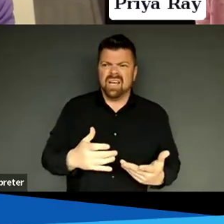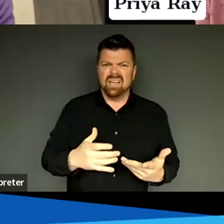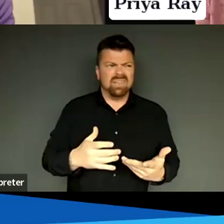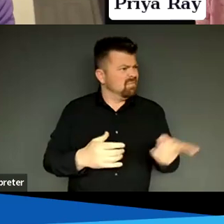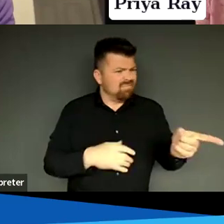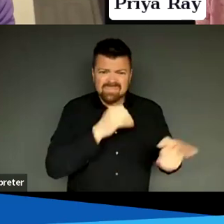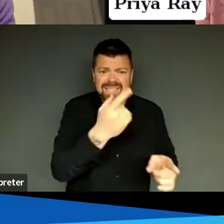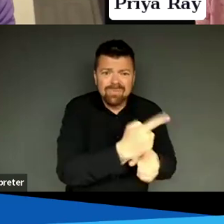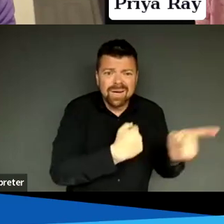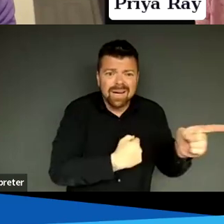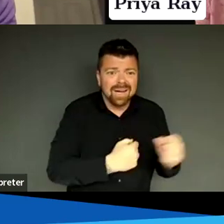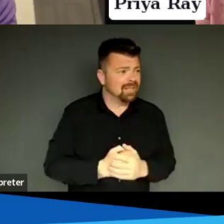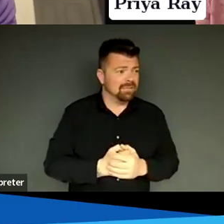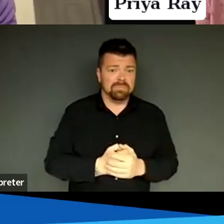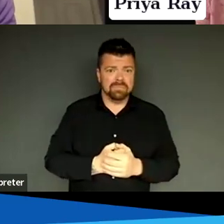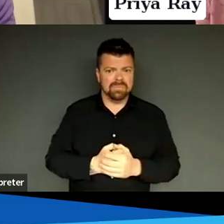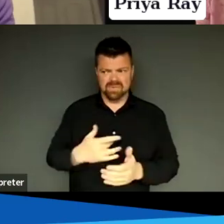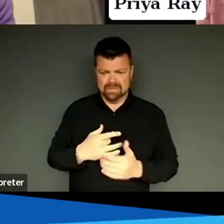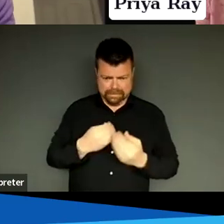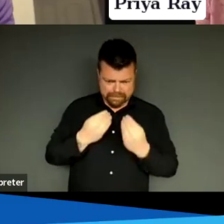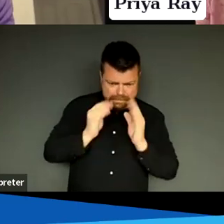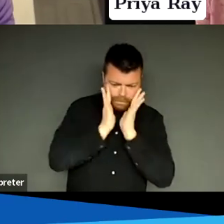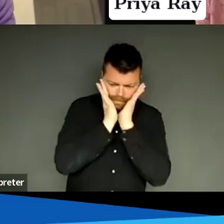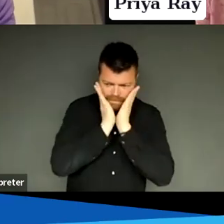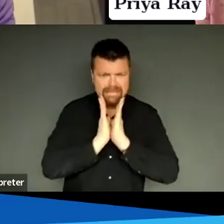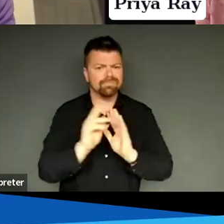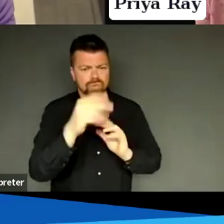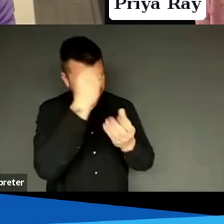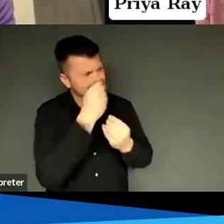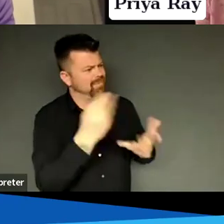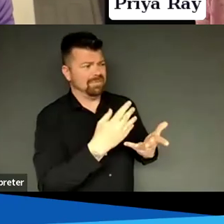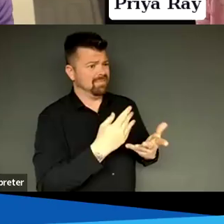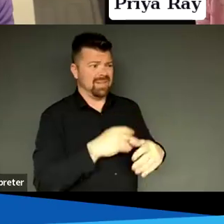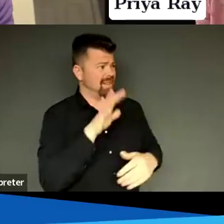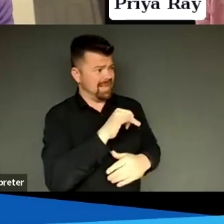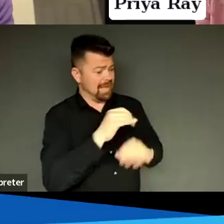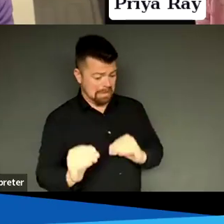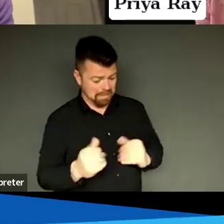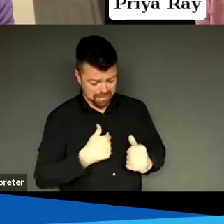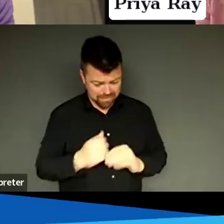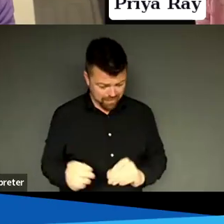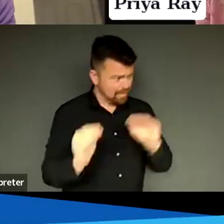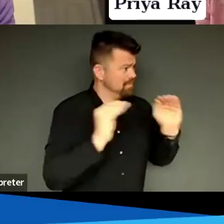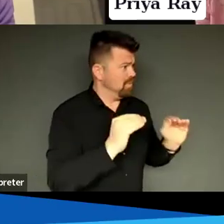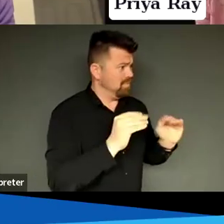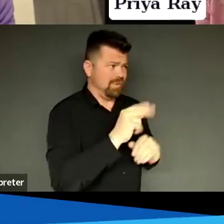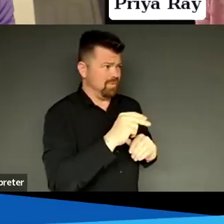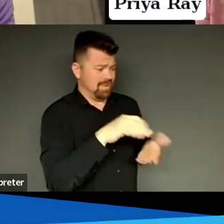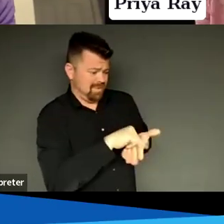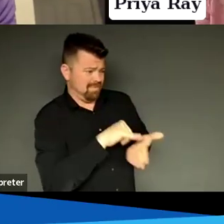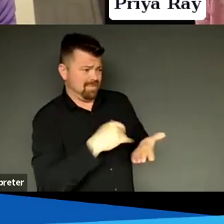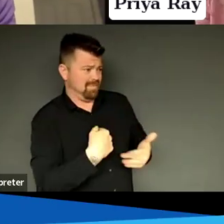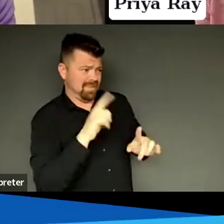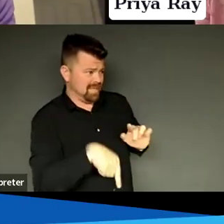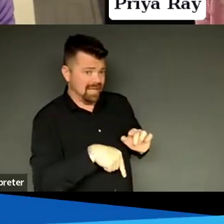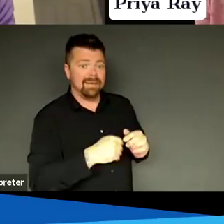I can't do that transfer. We have to figure this out some other type of way. And maybe it do bother you a little bit because you could do that